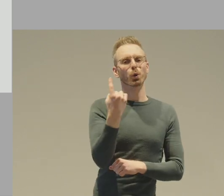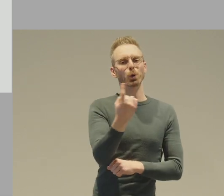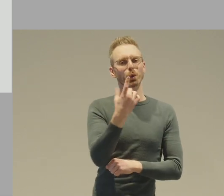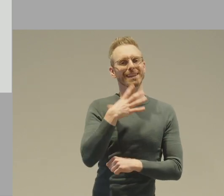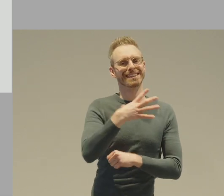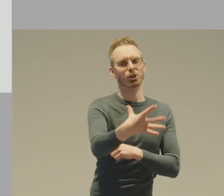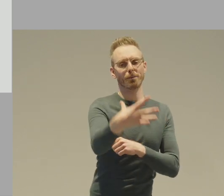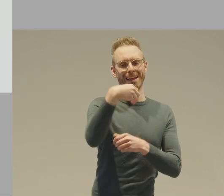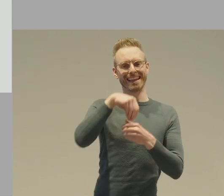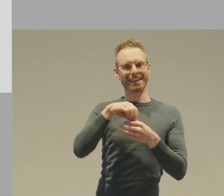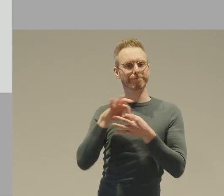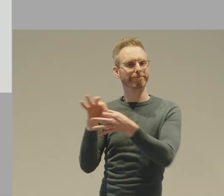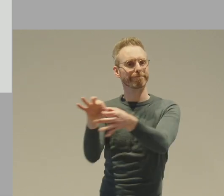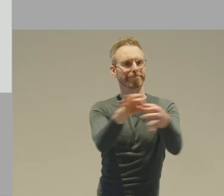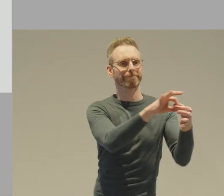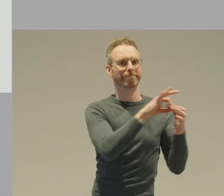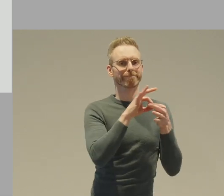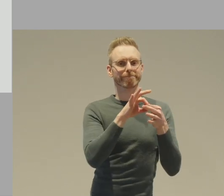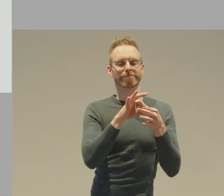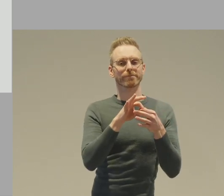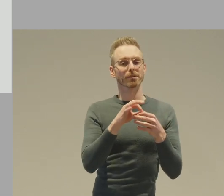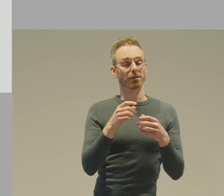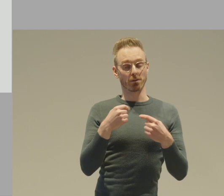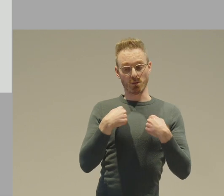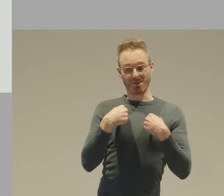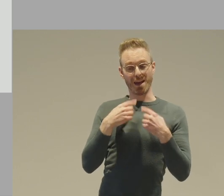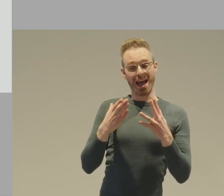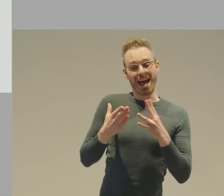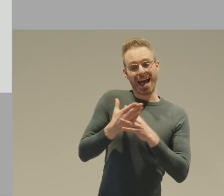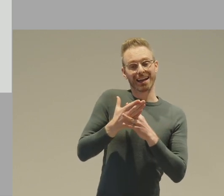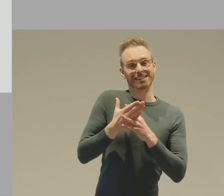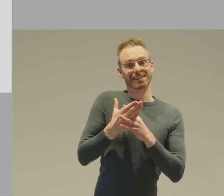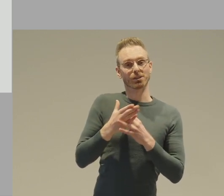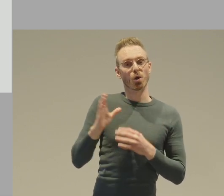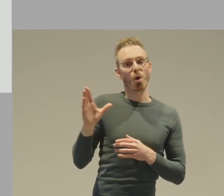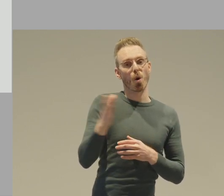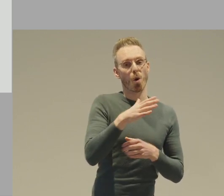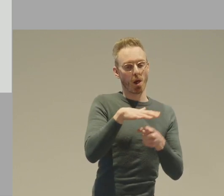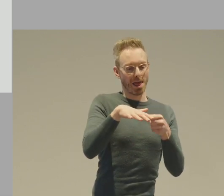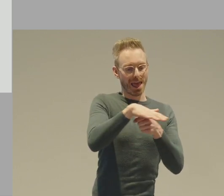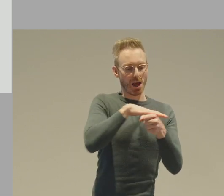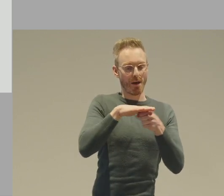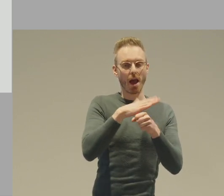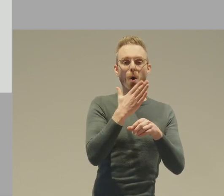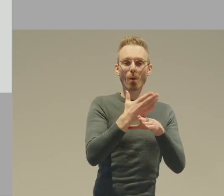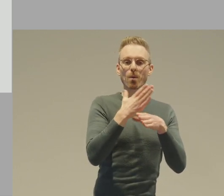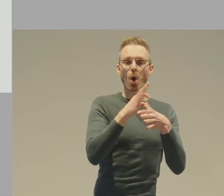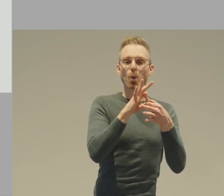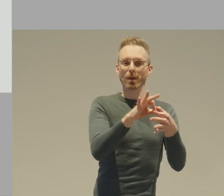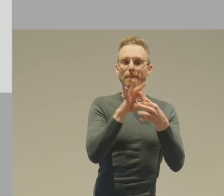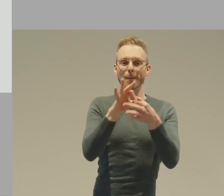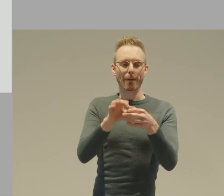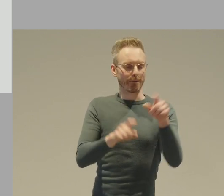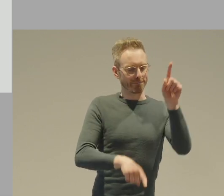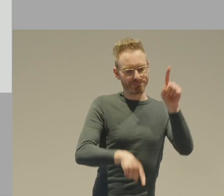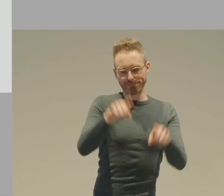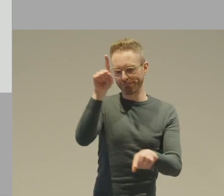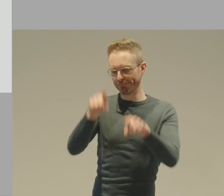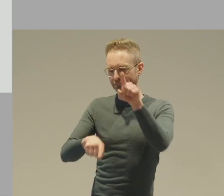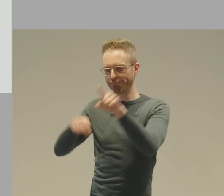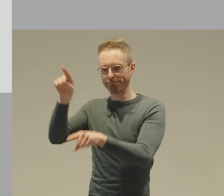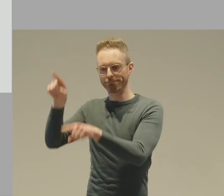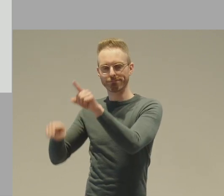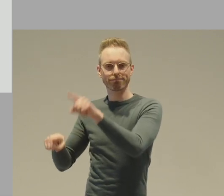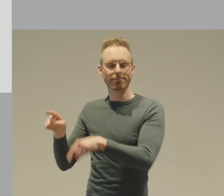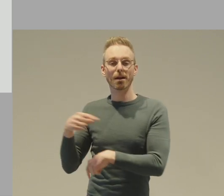empowered, independent people. Some of them have legal guardians. We must involve their legal guardians in an Access